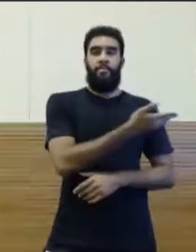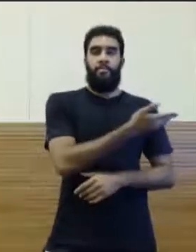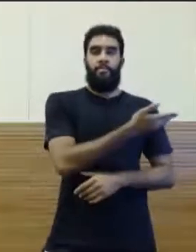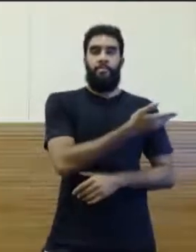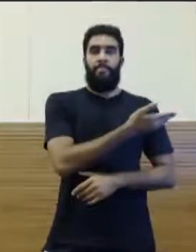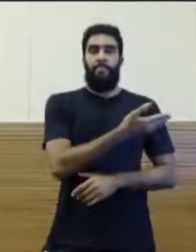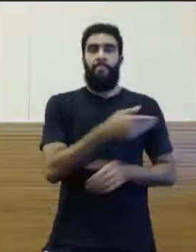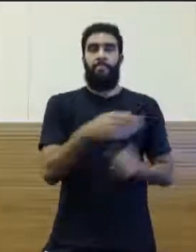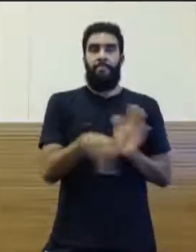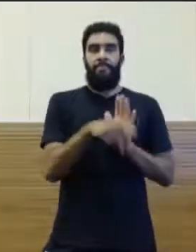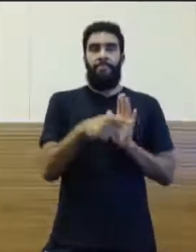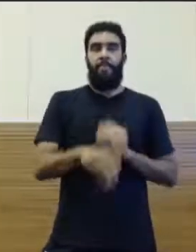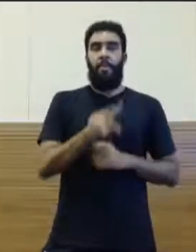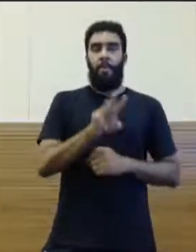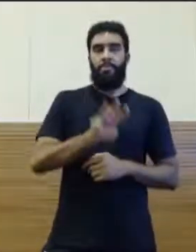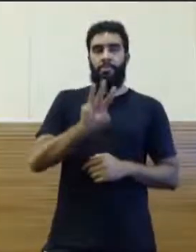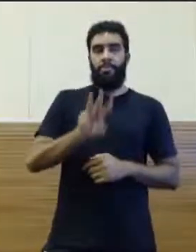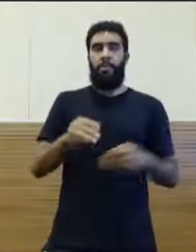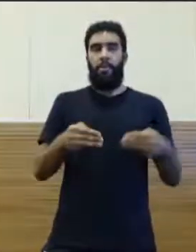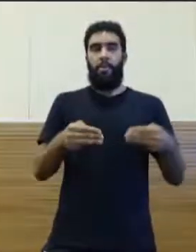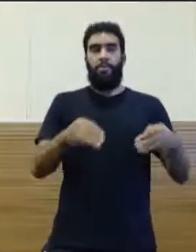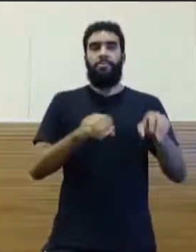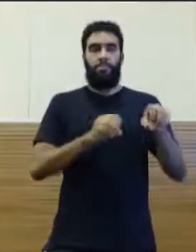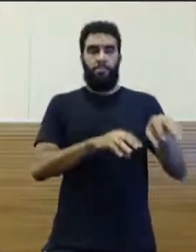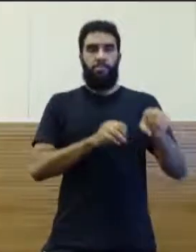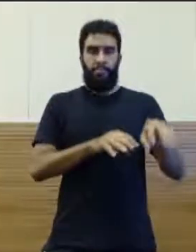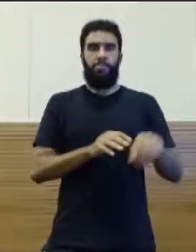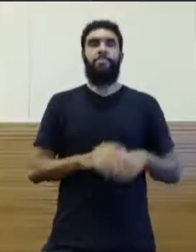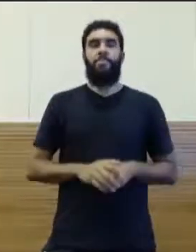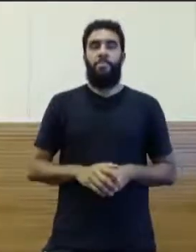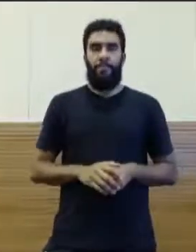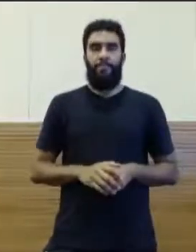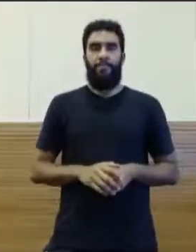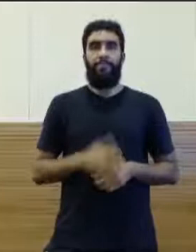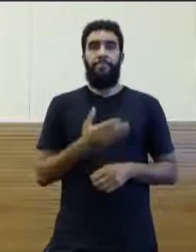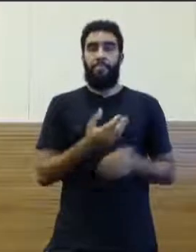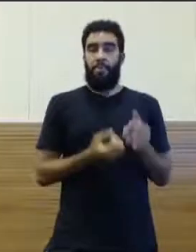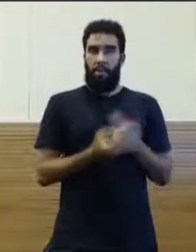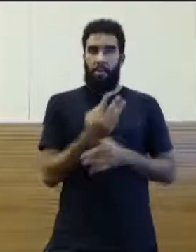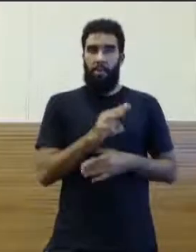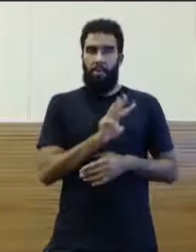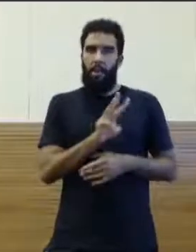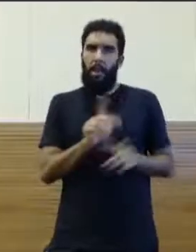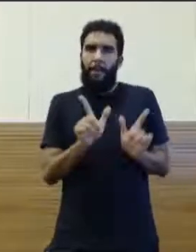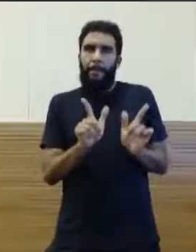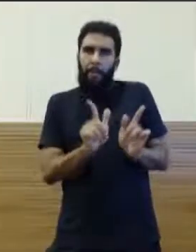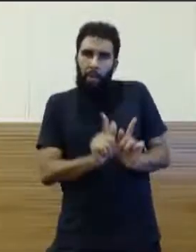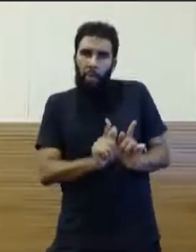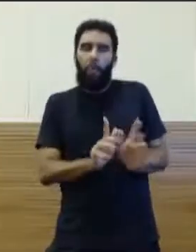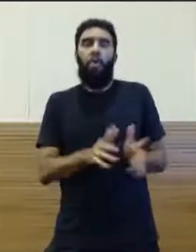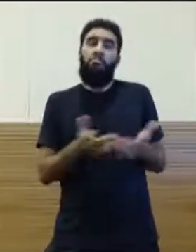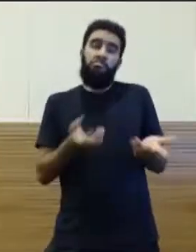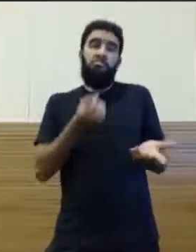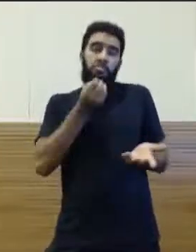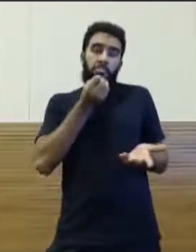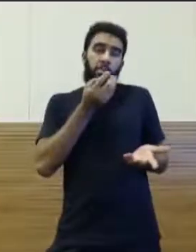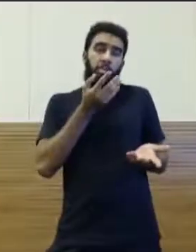and we developed this in the page of the Ministry of Education. And now we have this microsite.